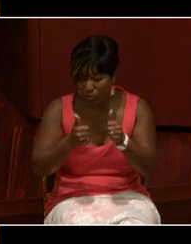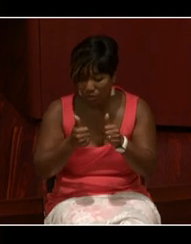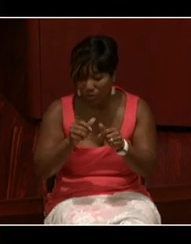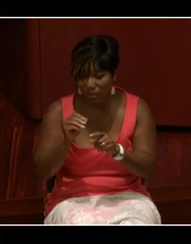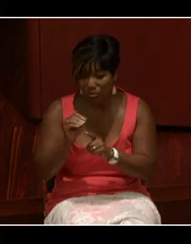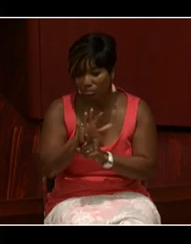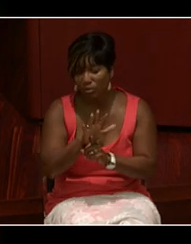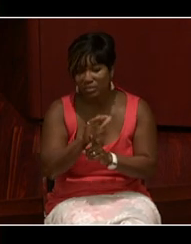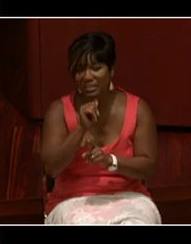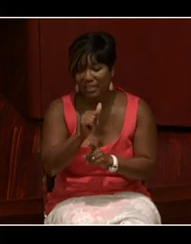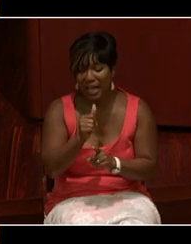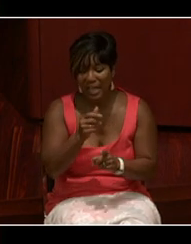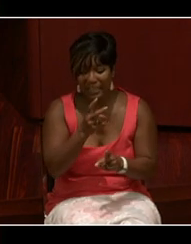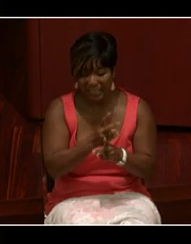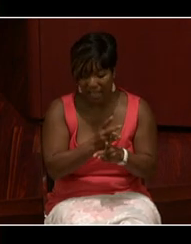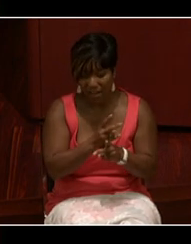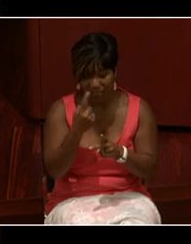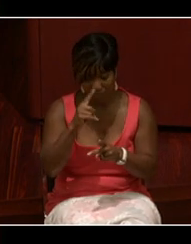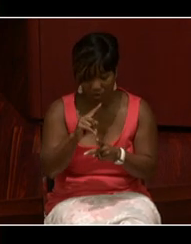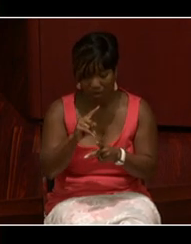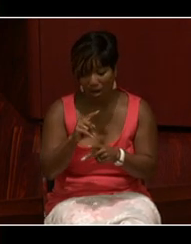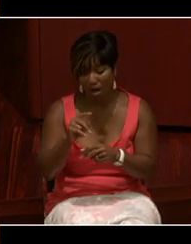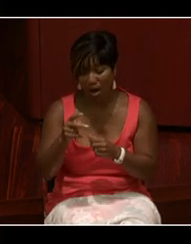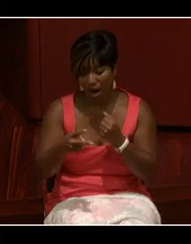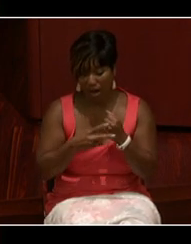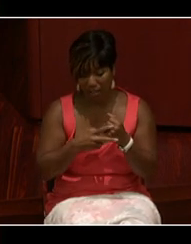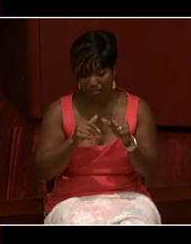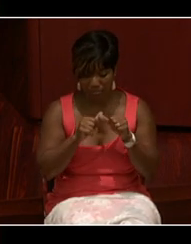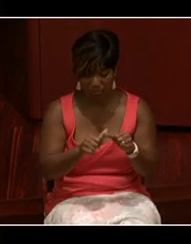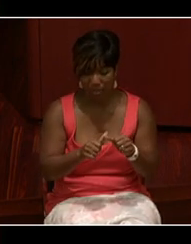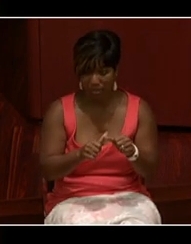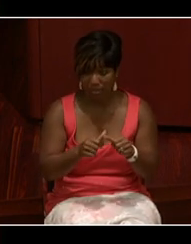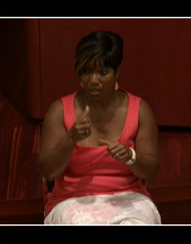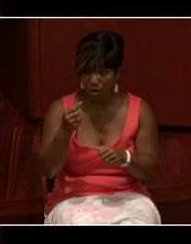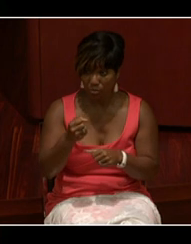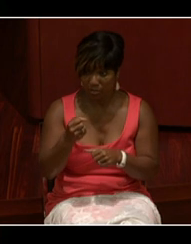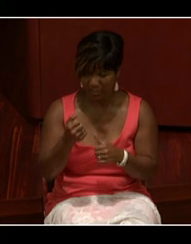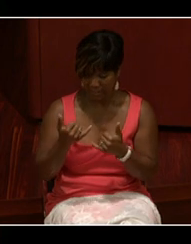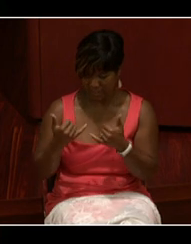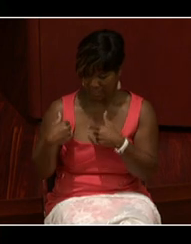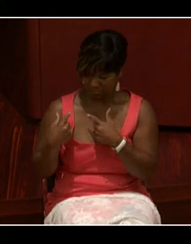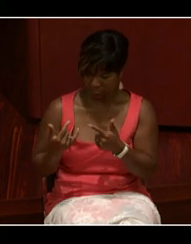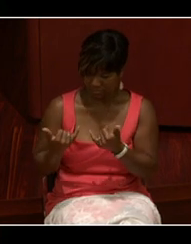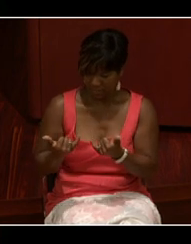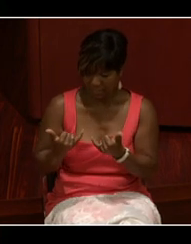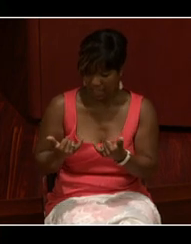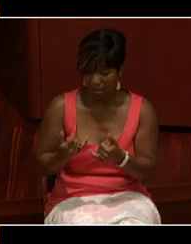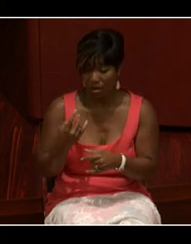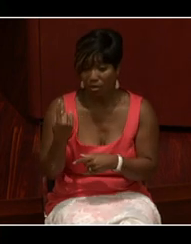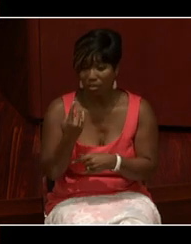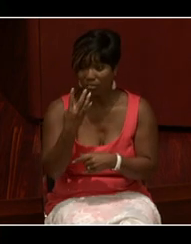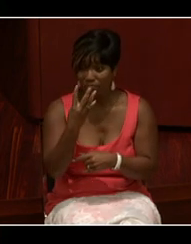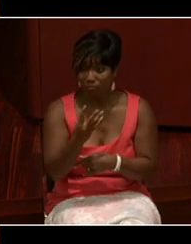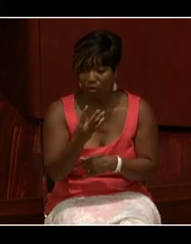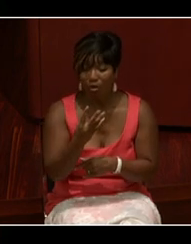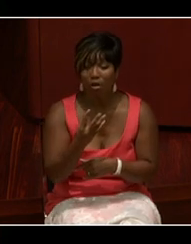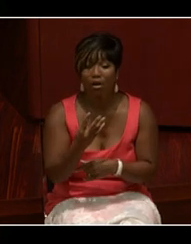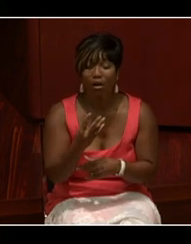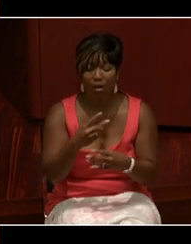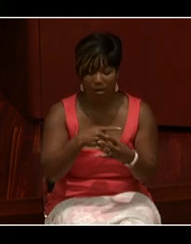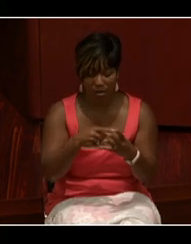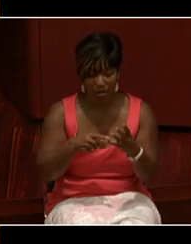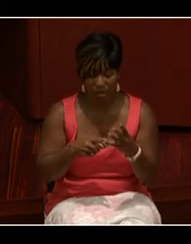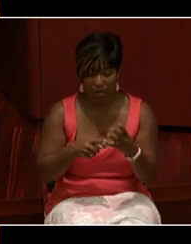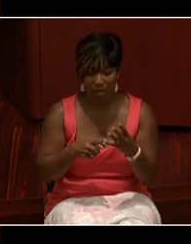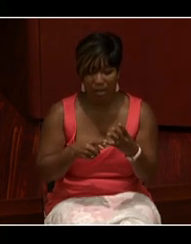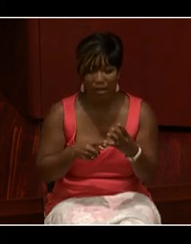made part of the National Archives' permanent holdings. As of right now, only these four series of inmate case files have been